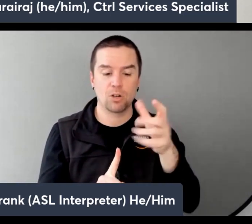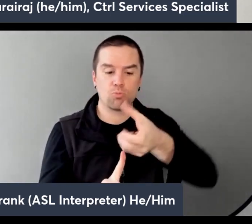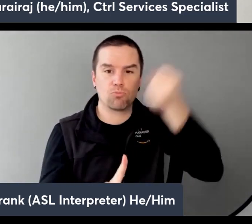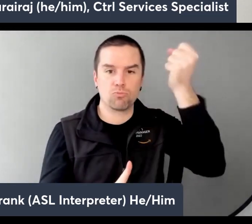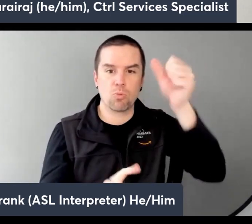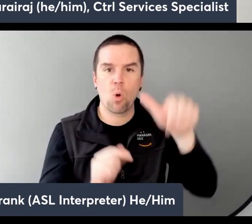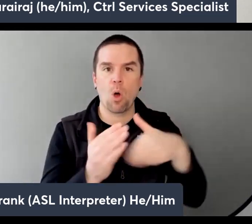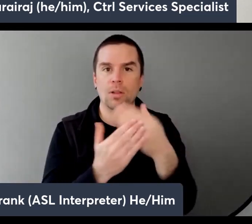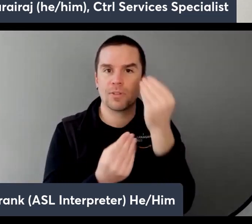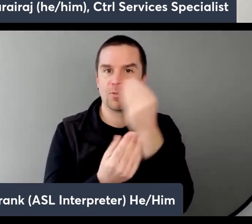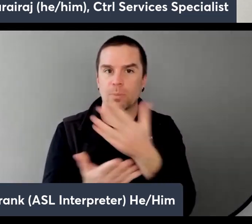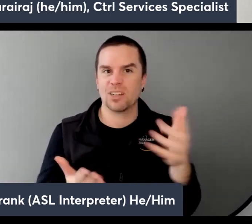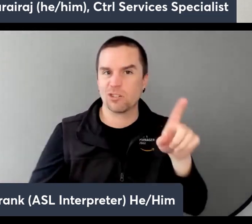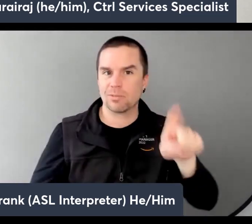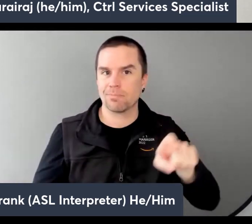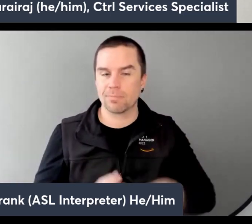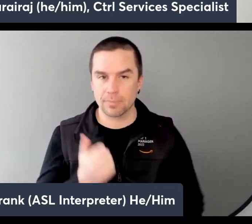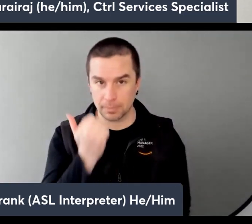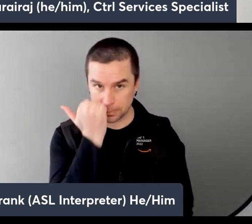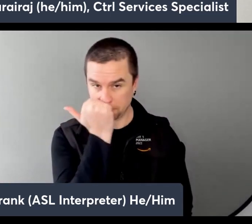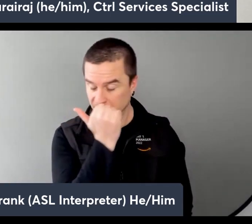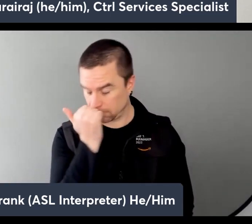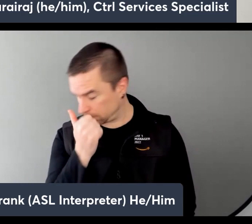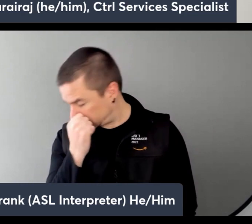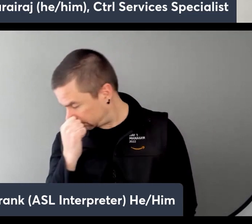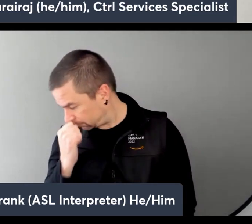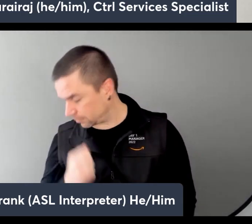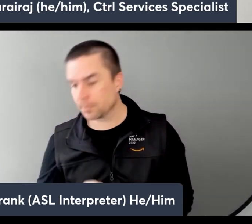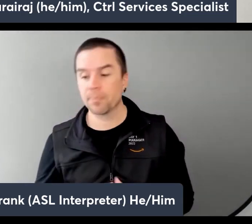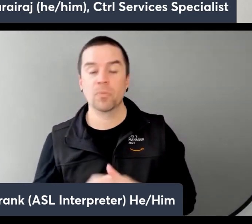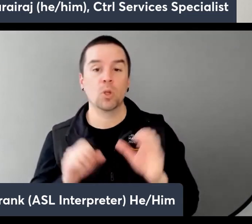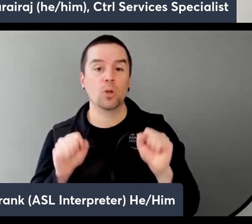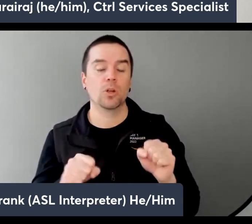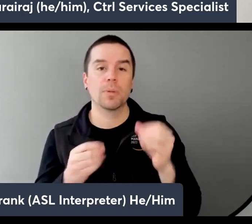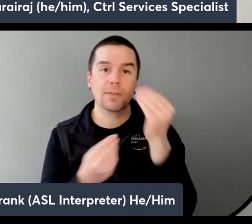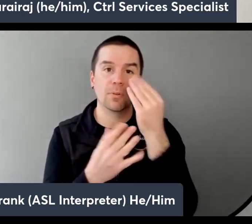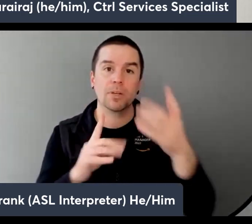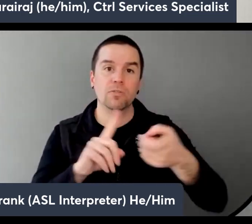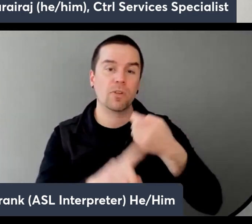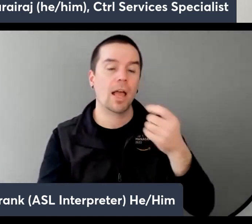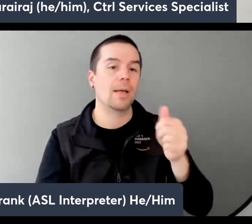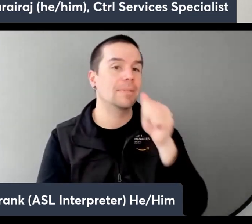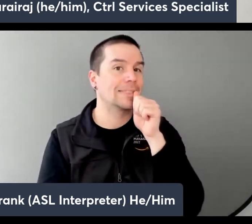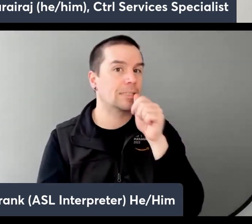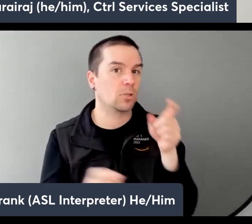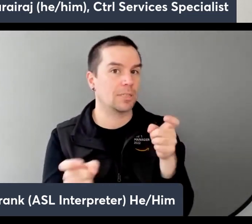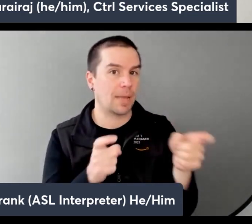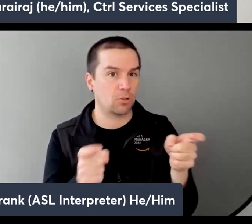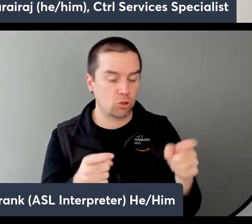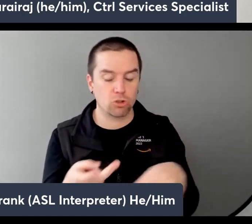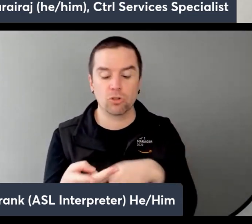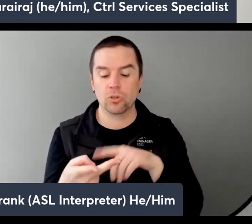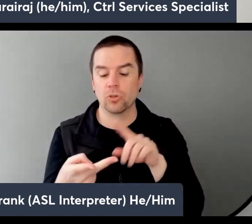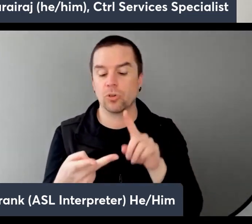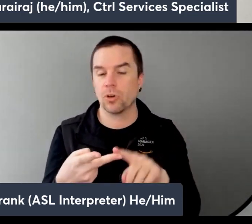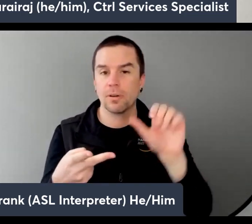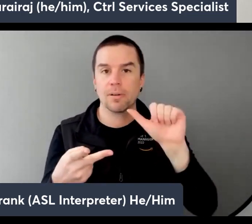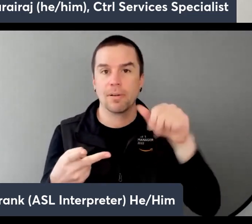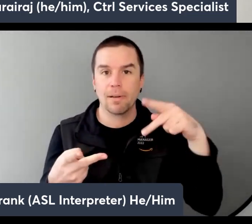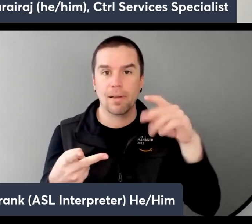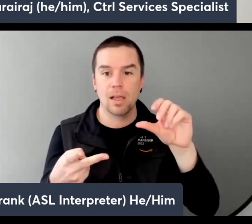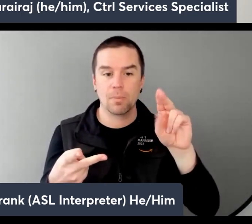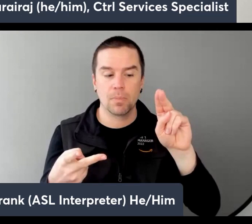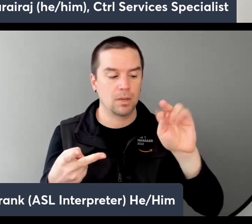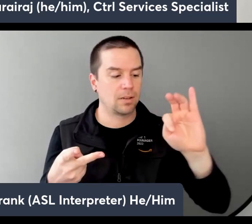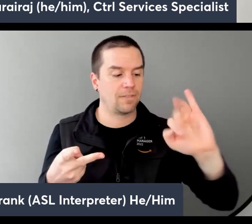So this could be information from Secrets Manager, and then you could also have AppConfig